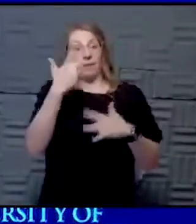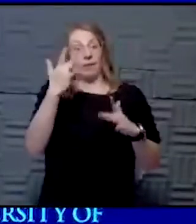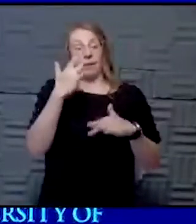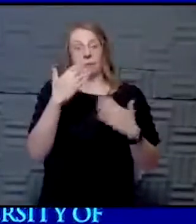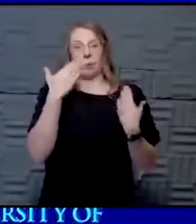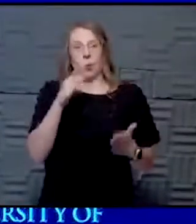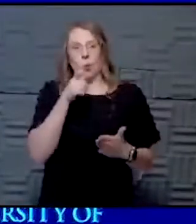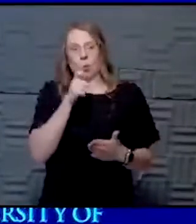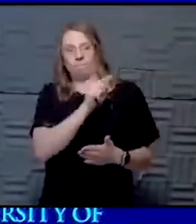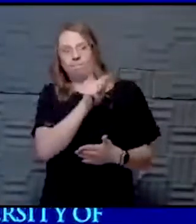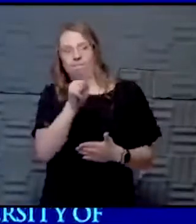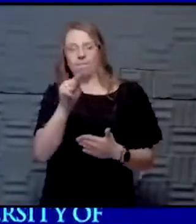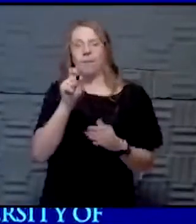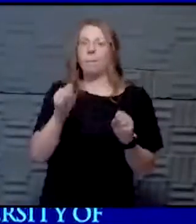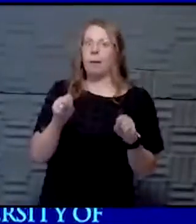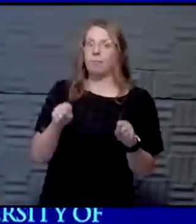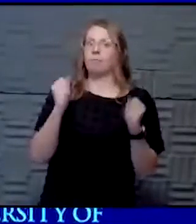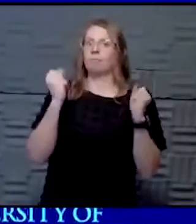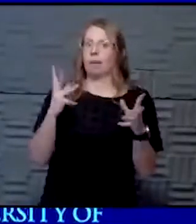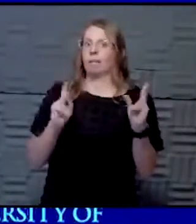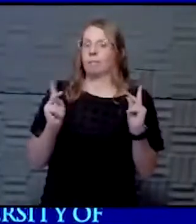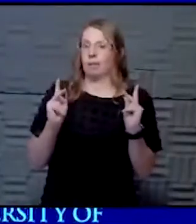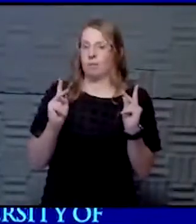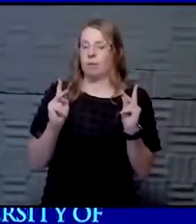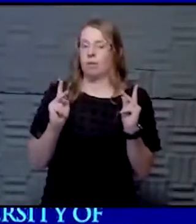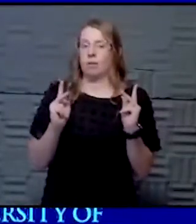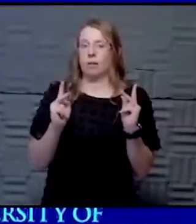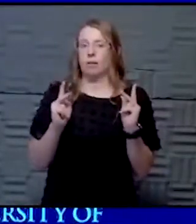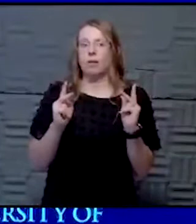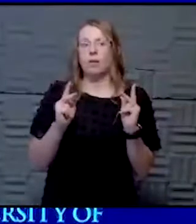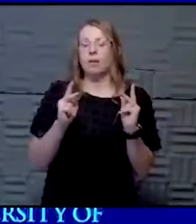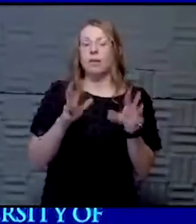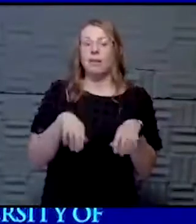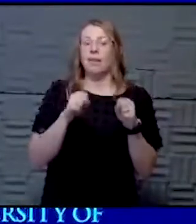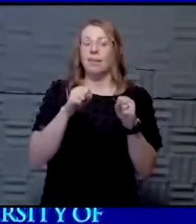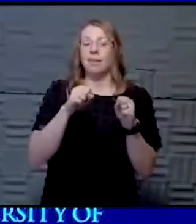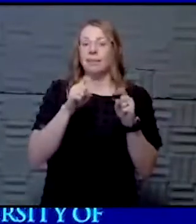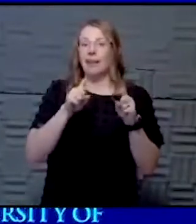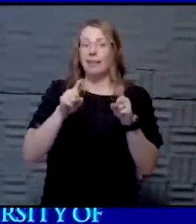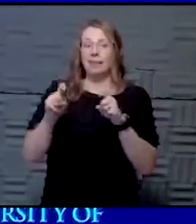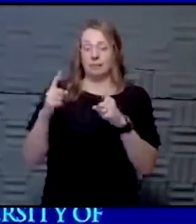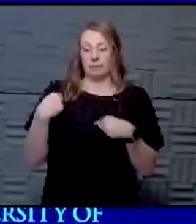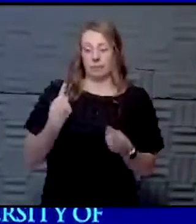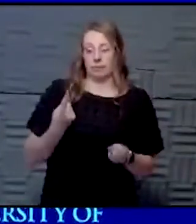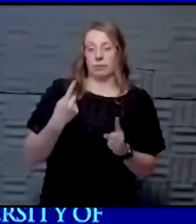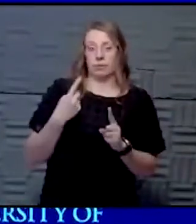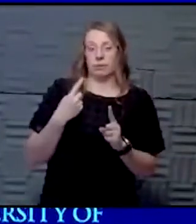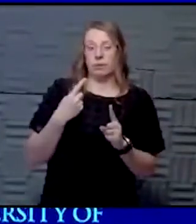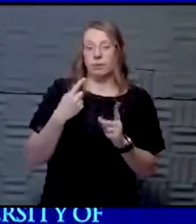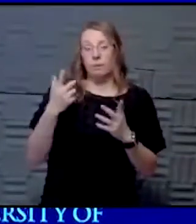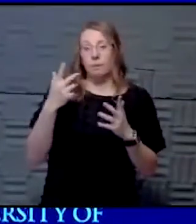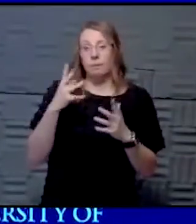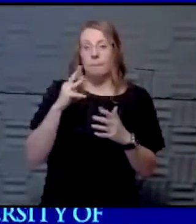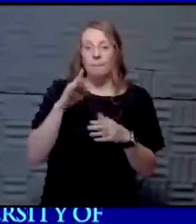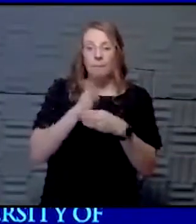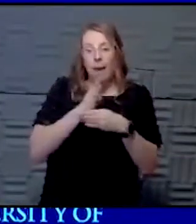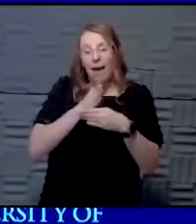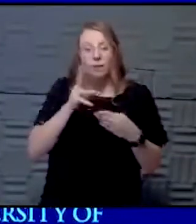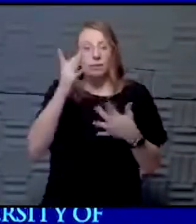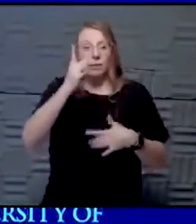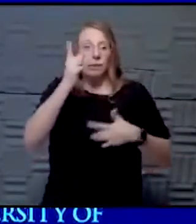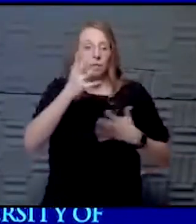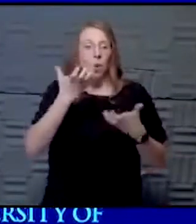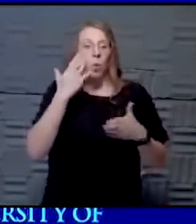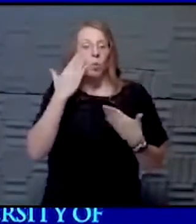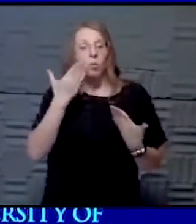that's distinctly possible, because we do think there are a lot of people who have not been getting tested over the last several months with mild disease because they don't honestly want to know the results. They don't want to have